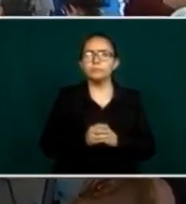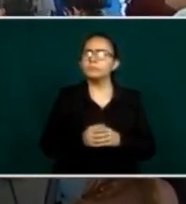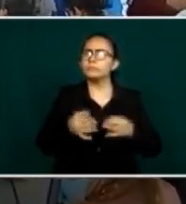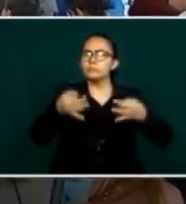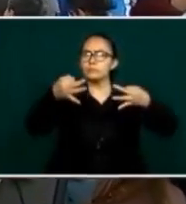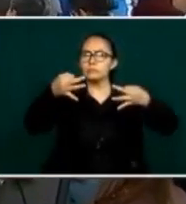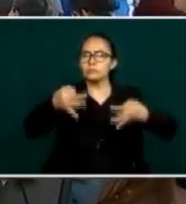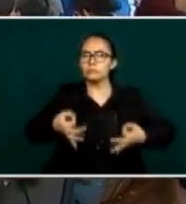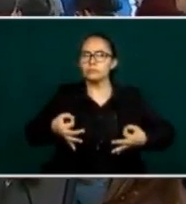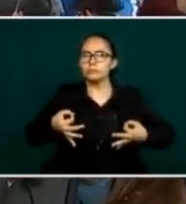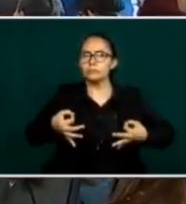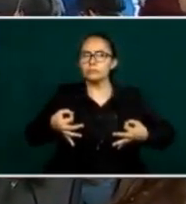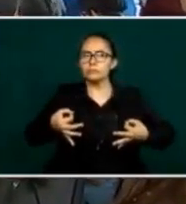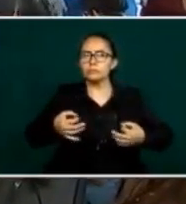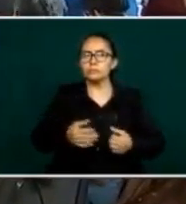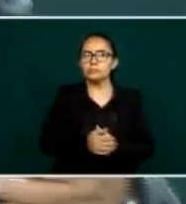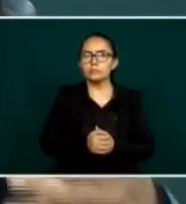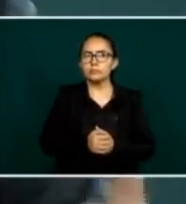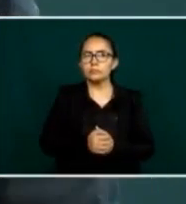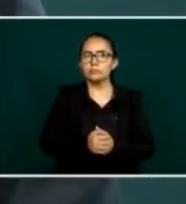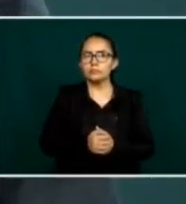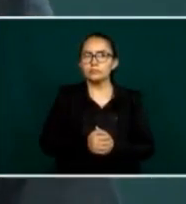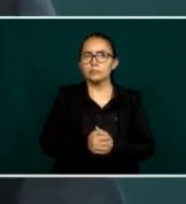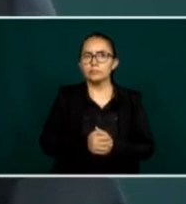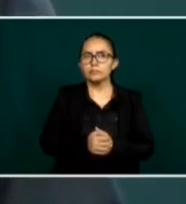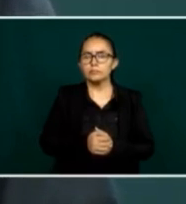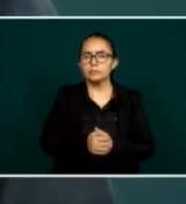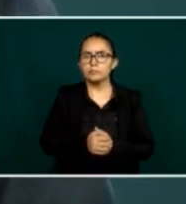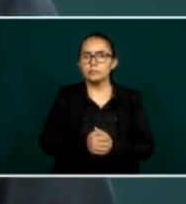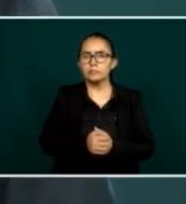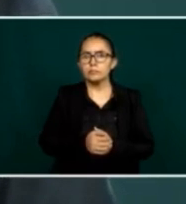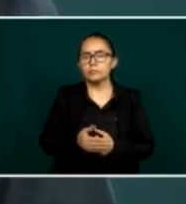It has been officialized or official.